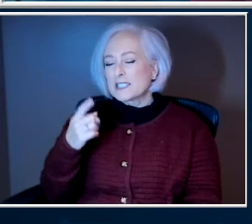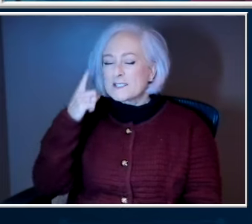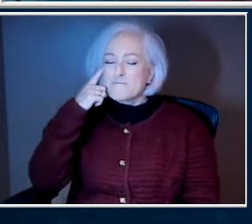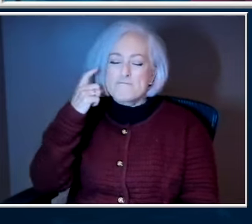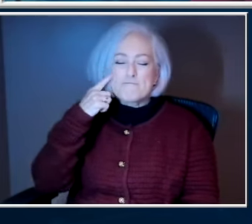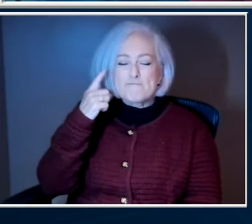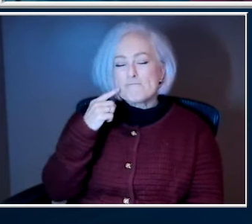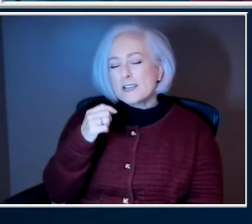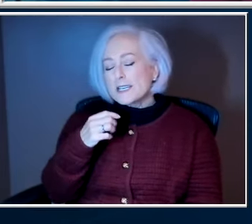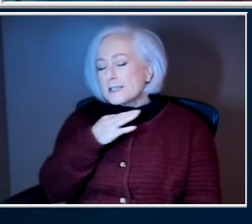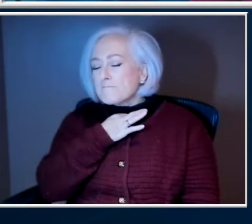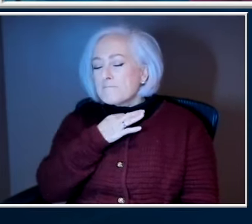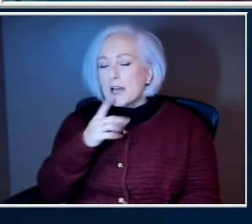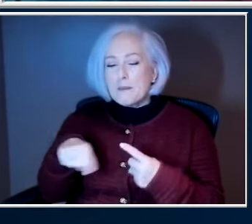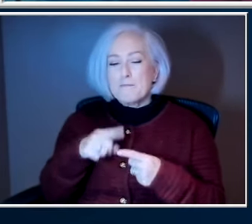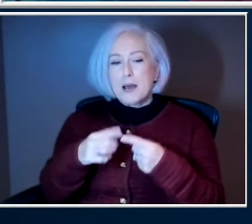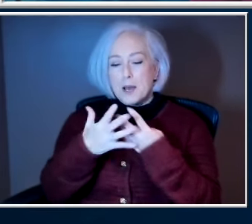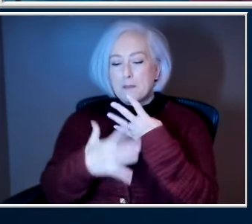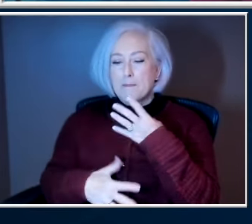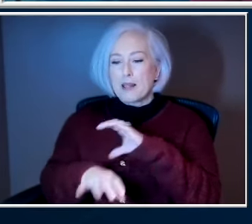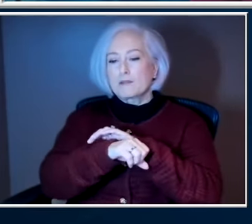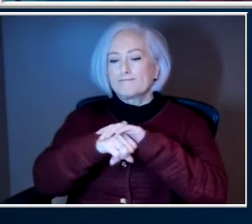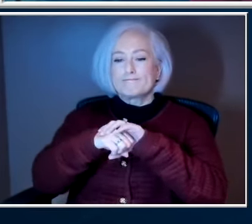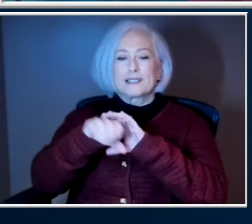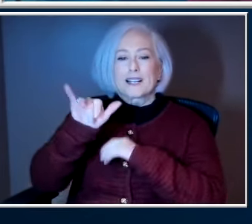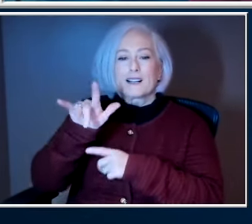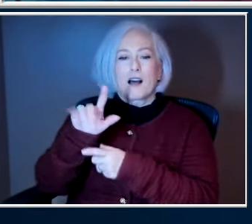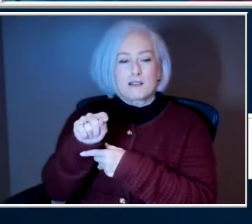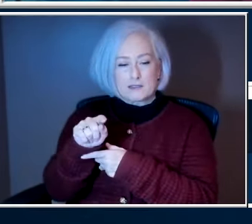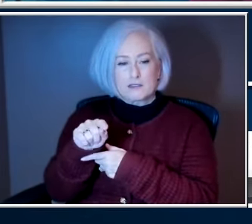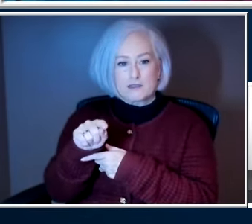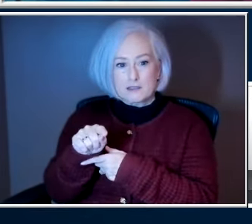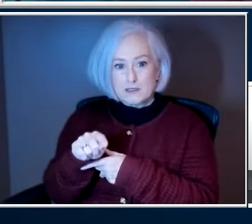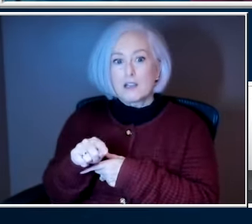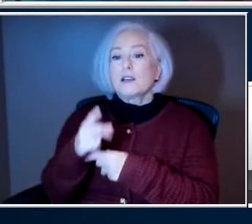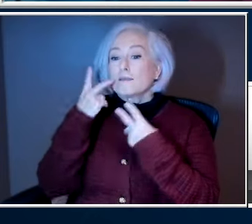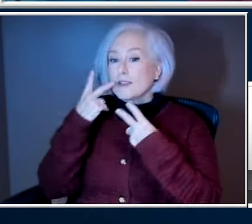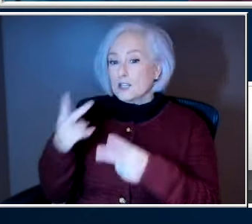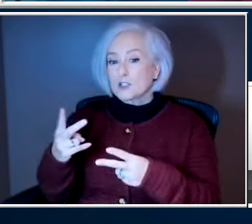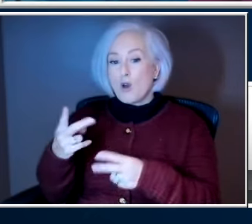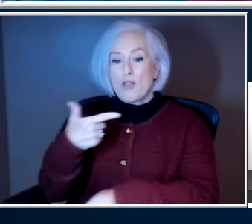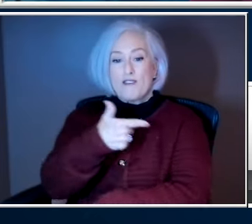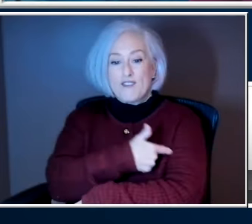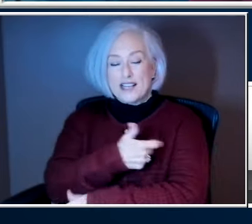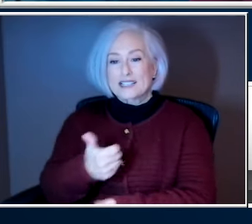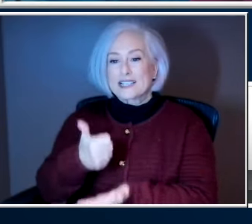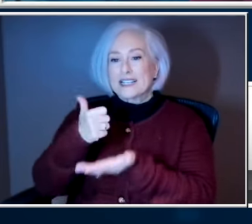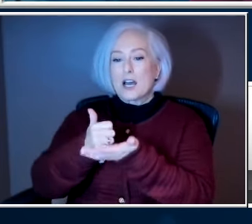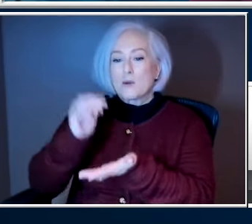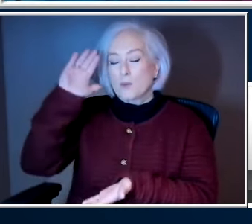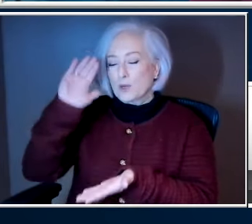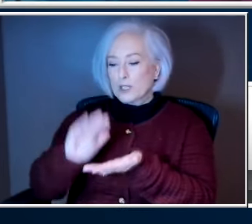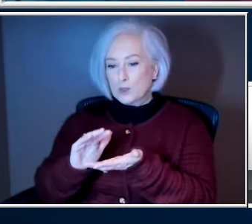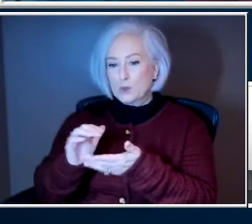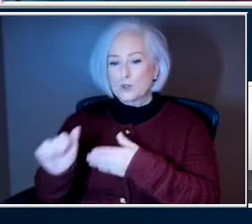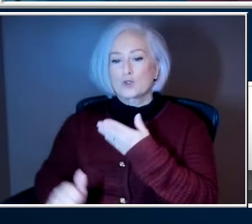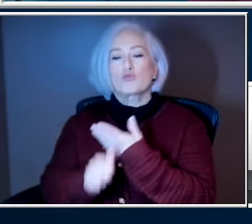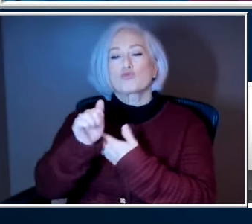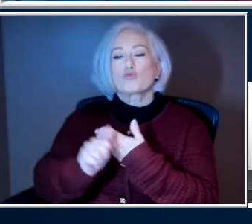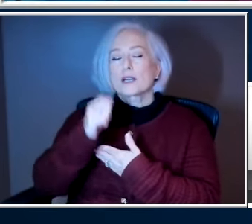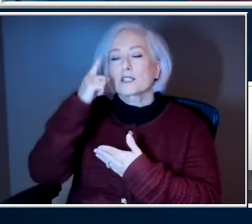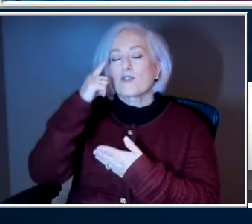mm-hmm. clots. But Hawk, there's a new study out that's mm-hmm. proving the vaccine actually helped reduce the risk of blood clots. So who is that study